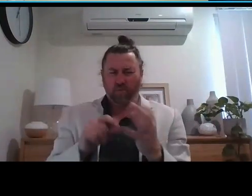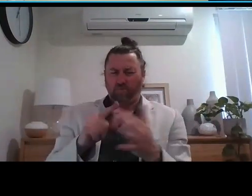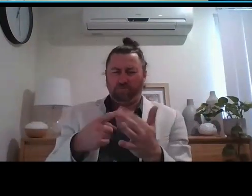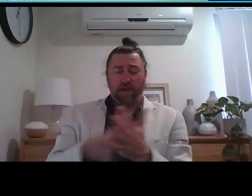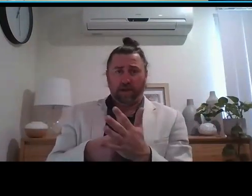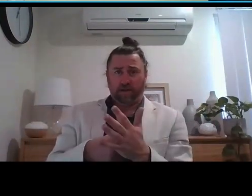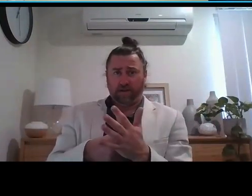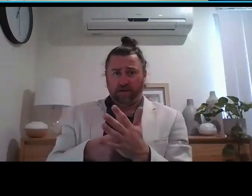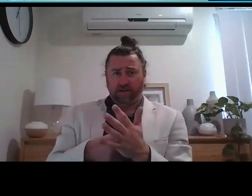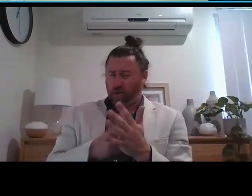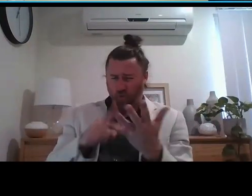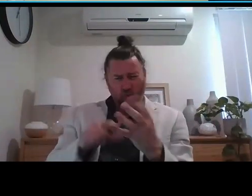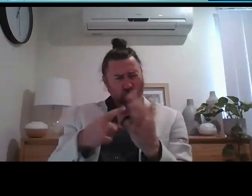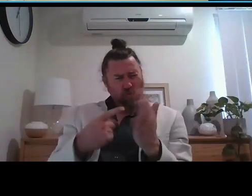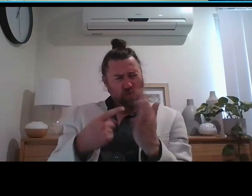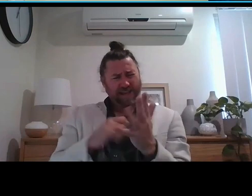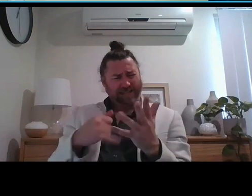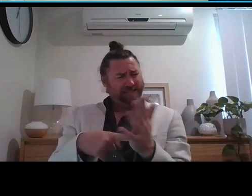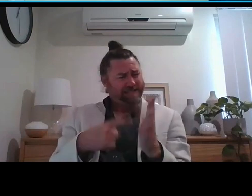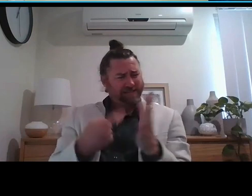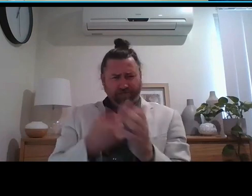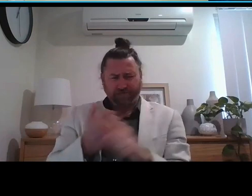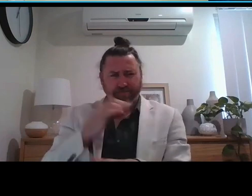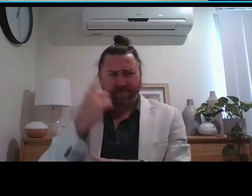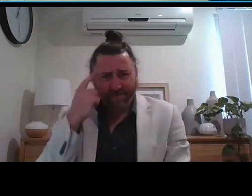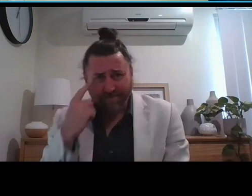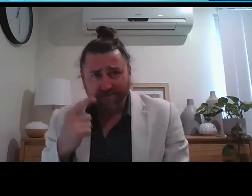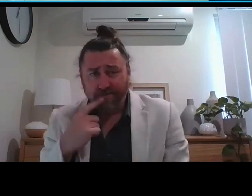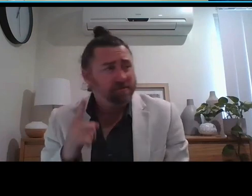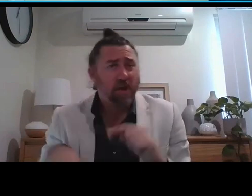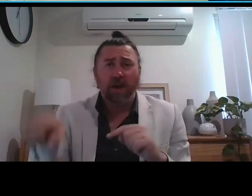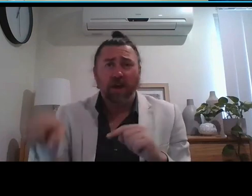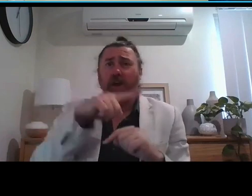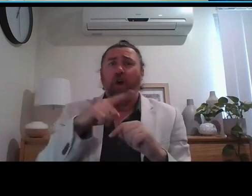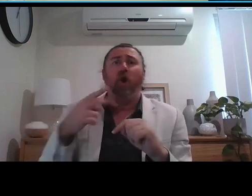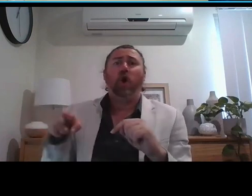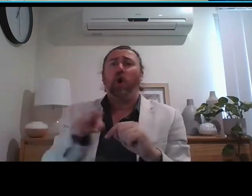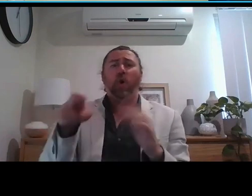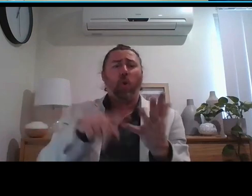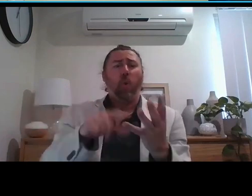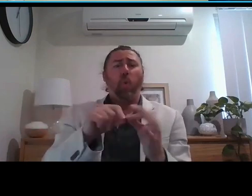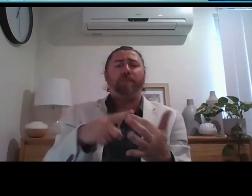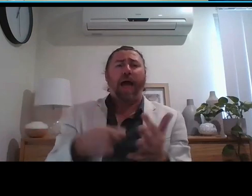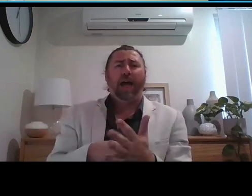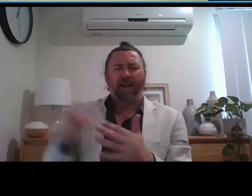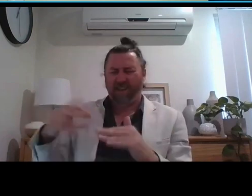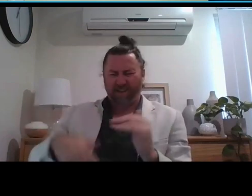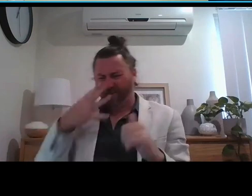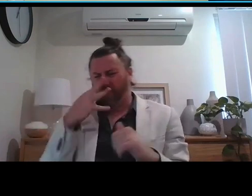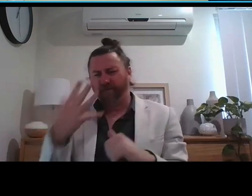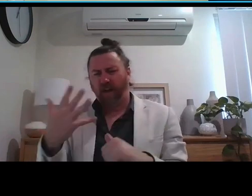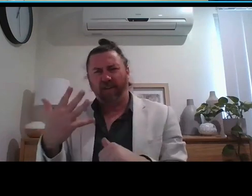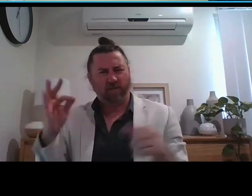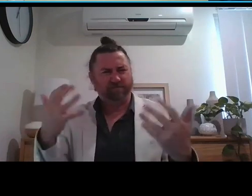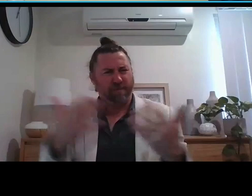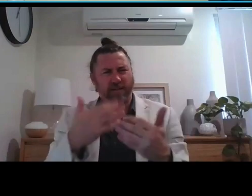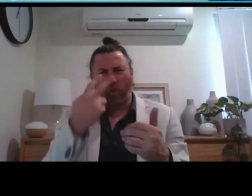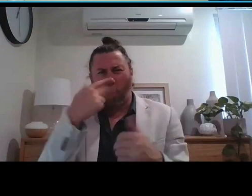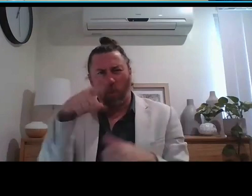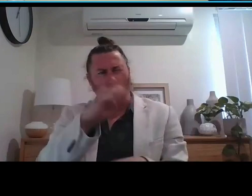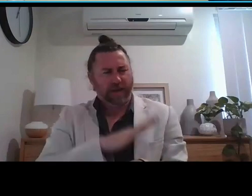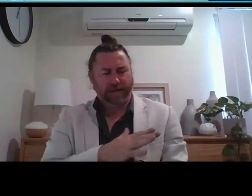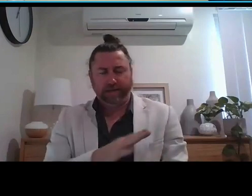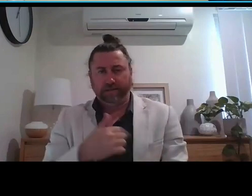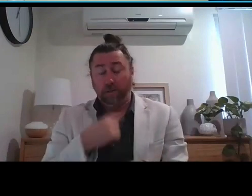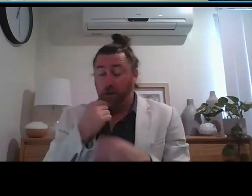this audience. We suspect it's because 85% of users for Uber are actually under 45. Having said that,